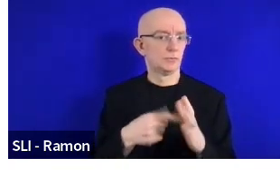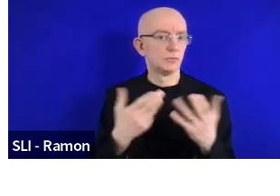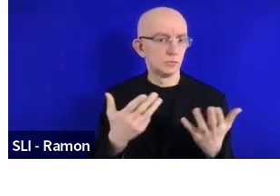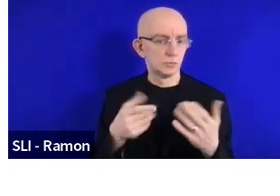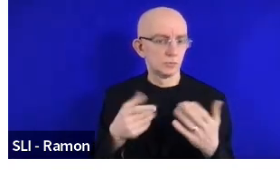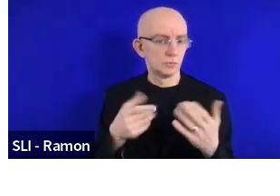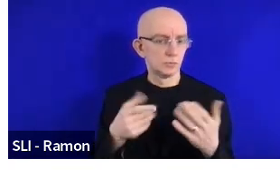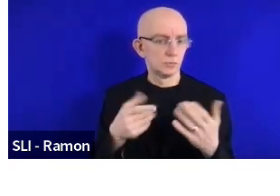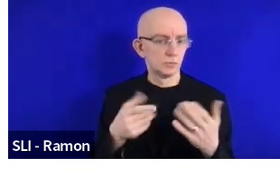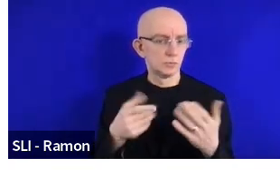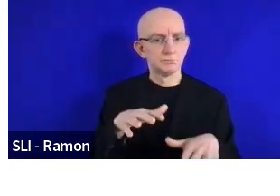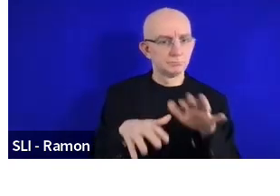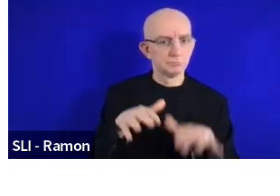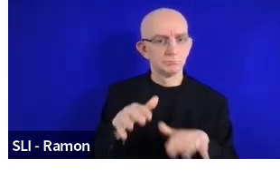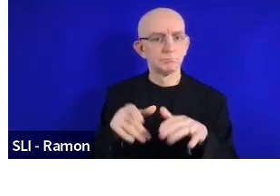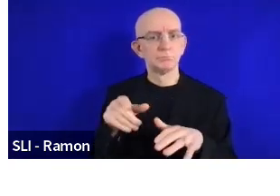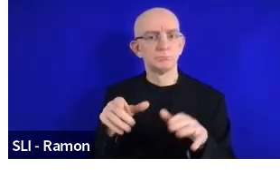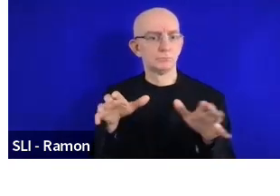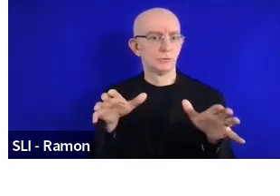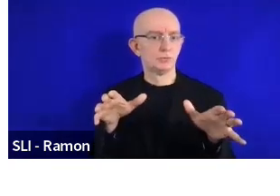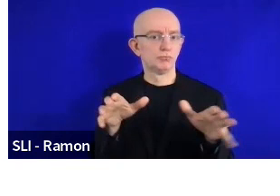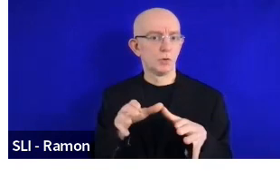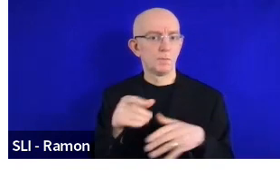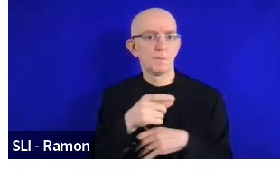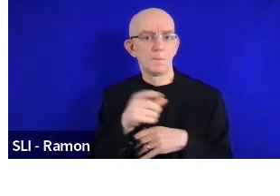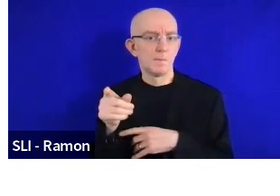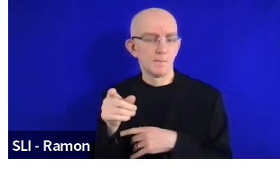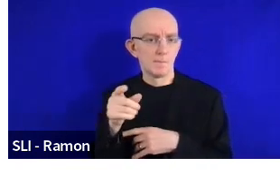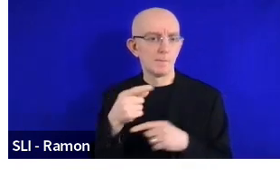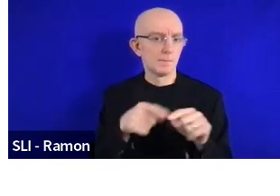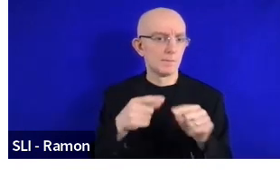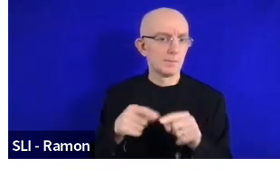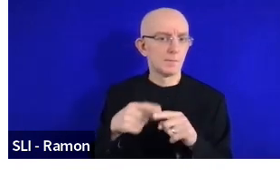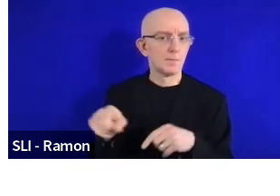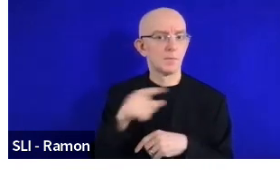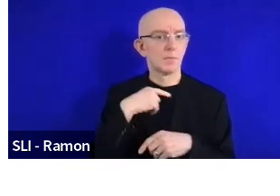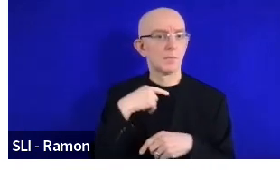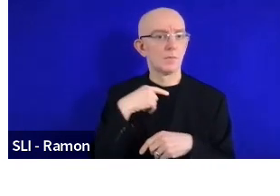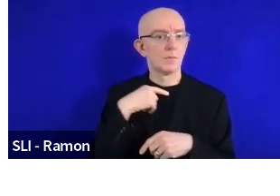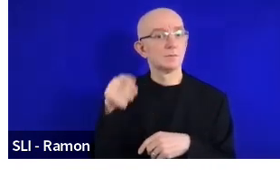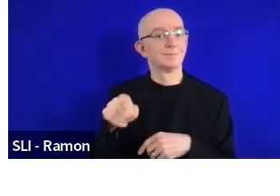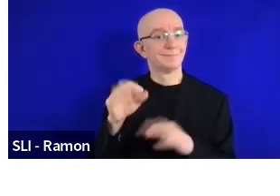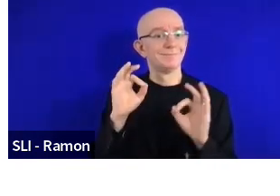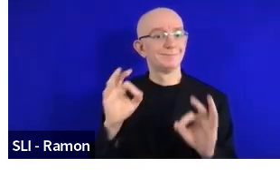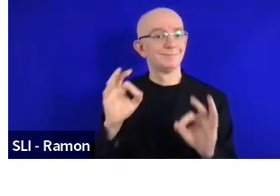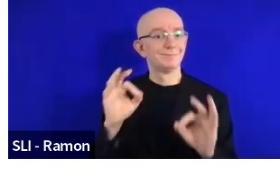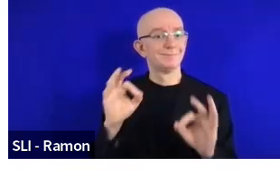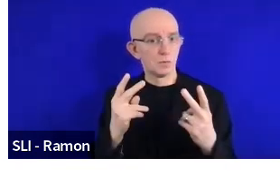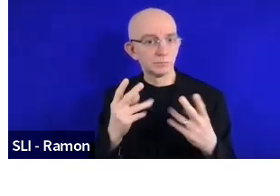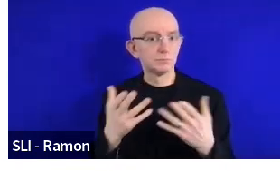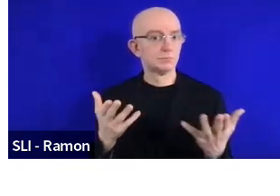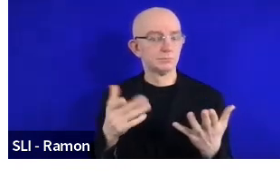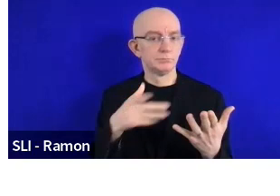emergency visits for things that could have been picked up in the home had good care been already available in the home. And